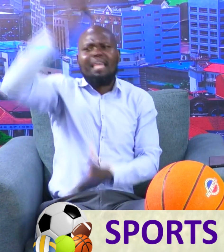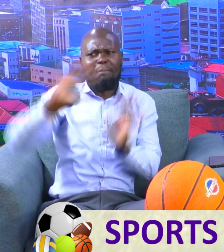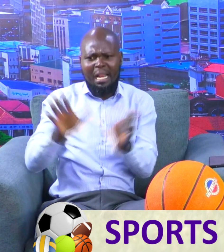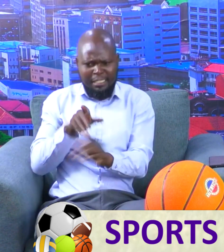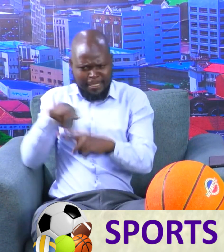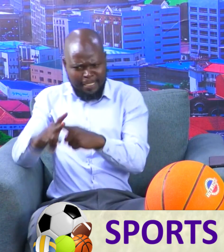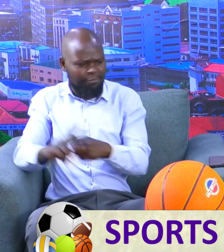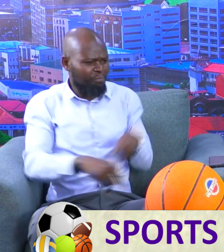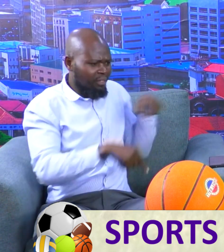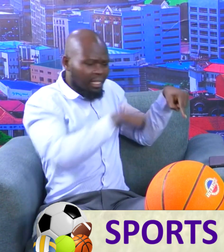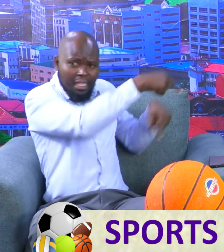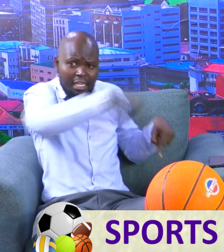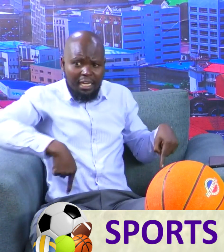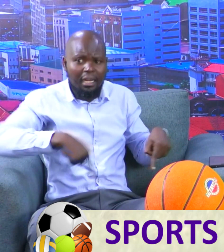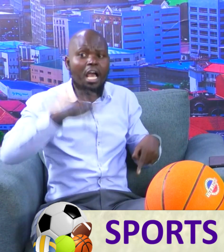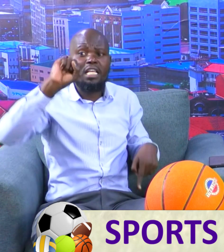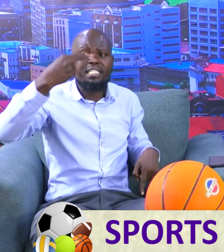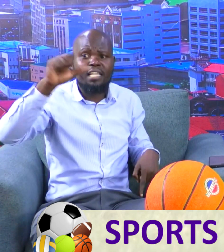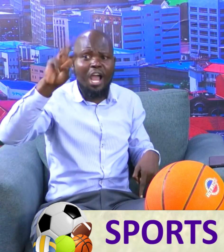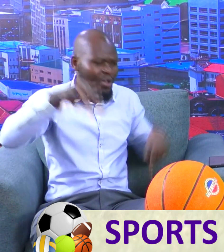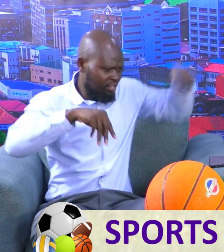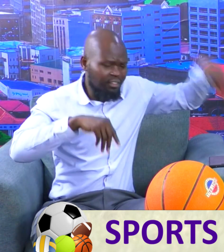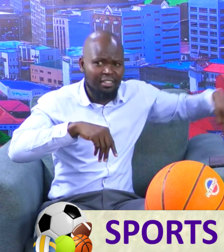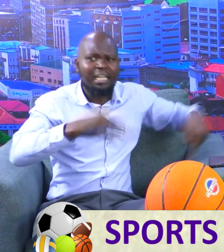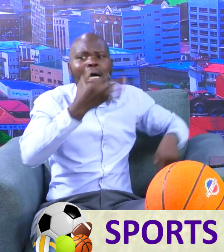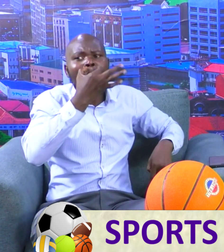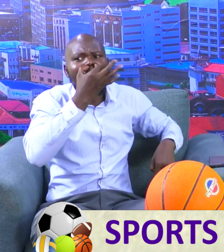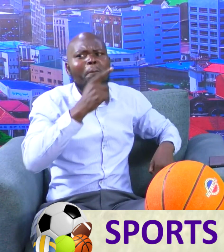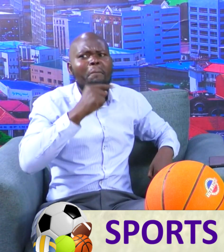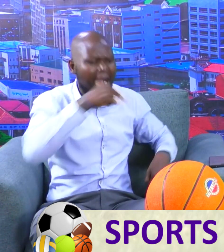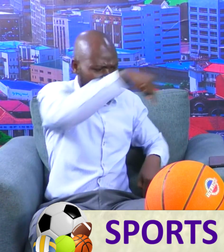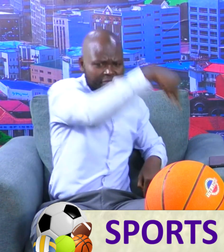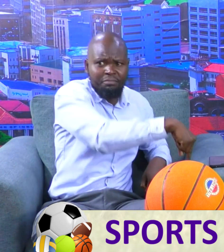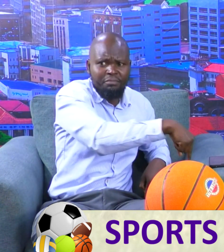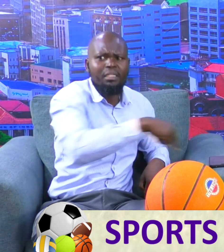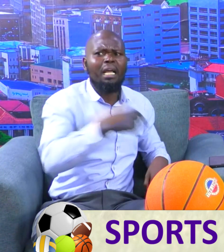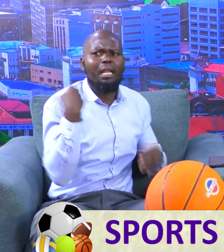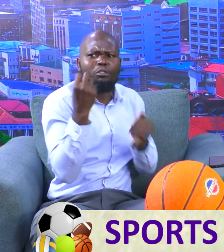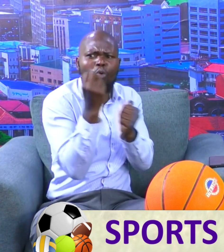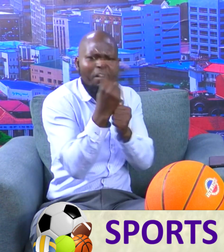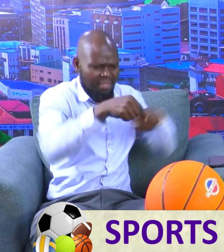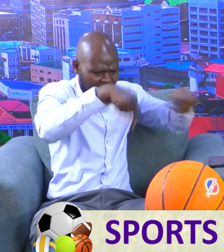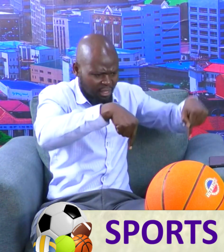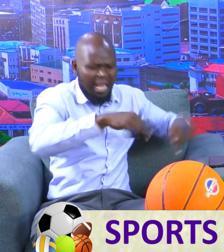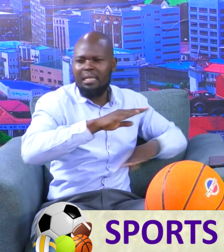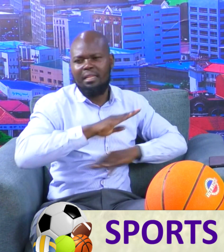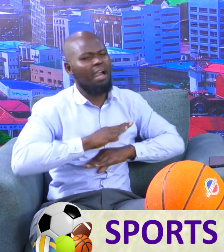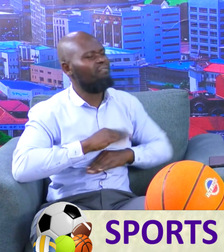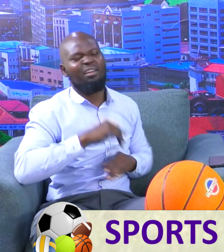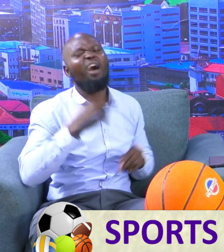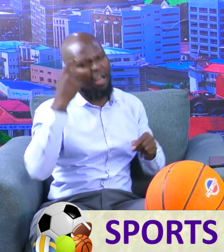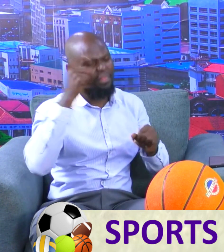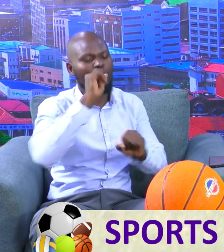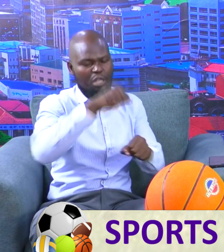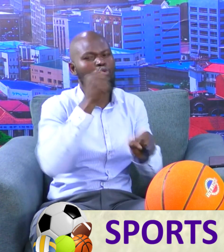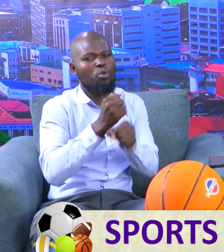make him get disappointed and he will not get the urge to score. So when they do this, then they can use the other wing to